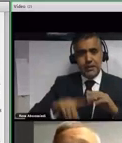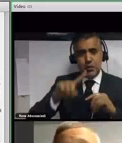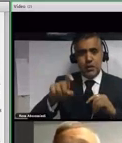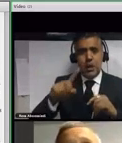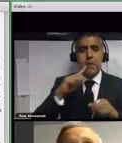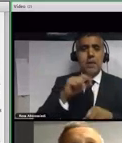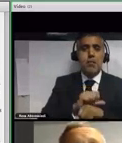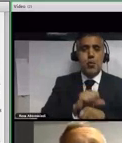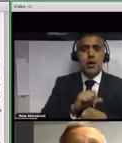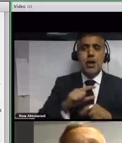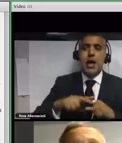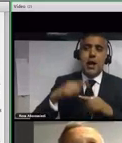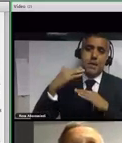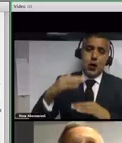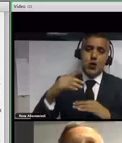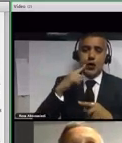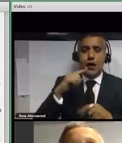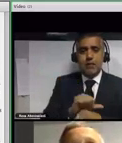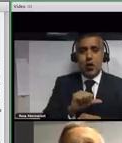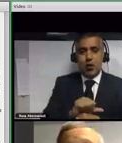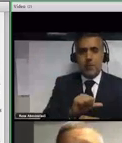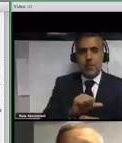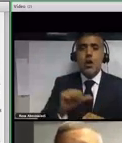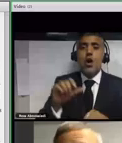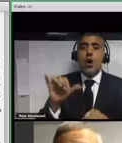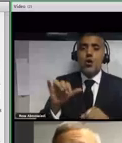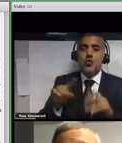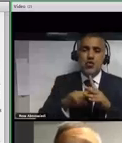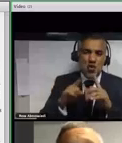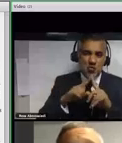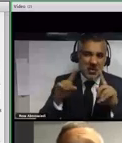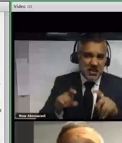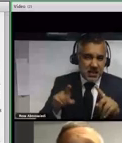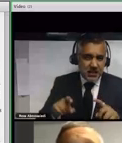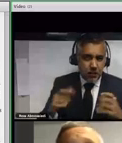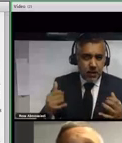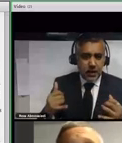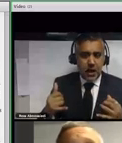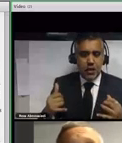and barriers to employment that are also starting to be tested this